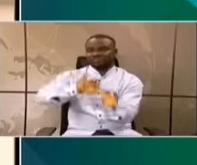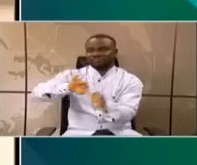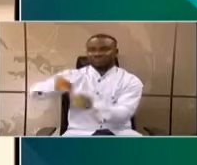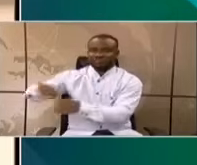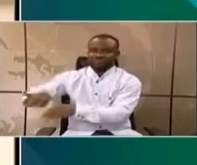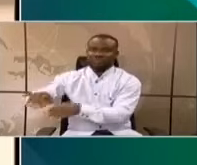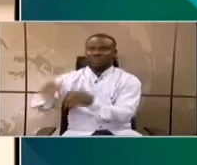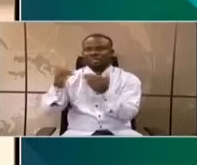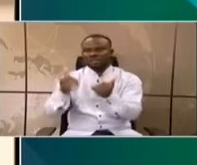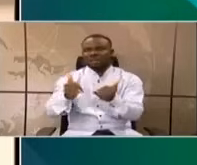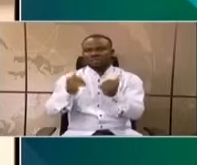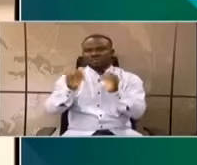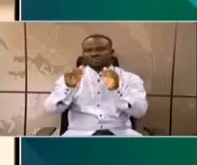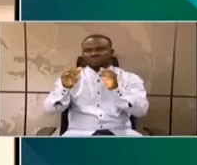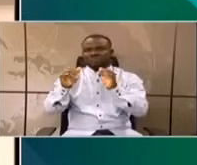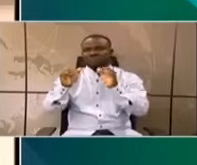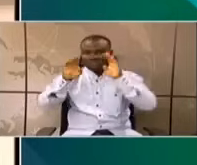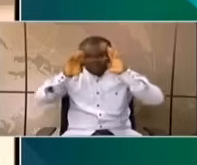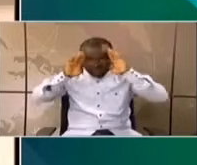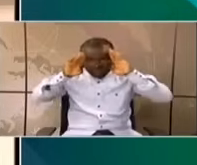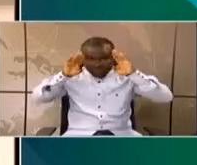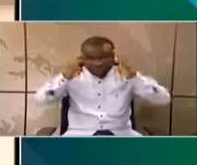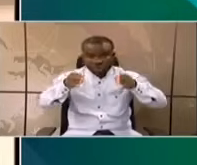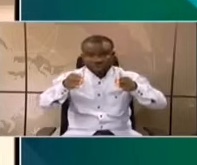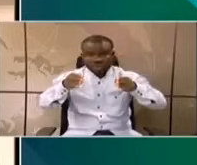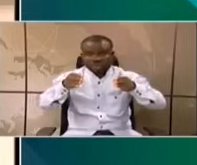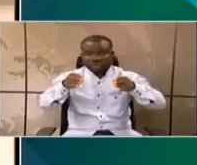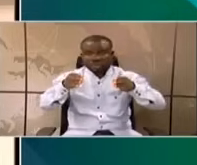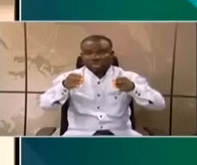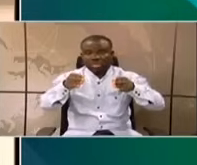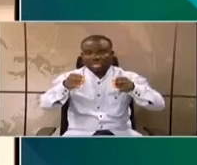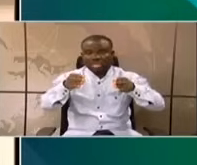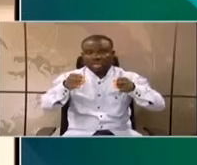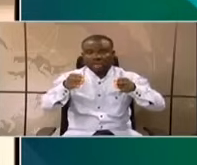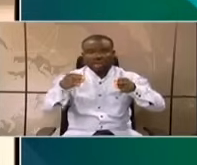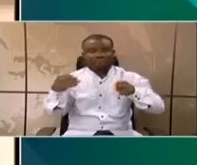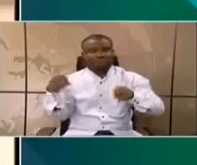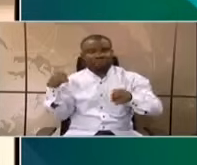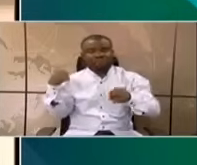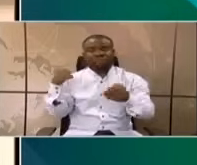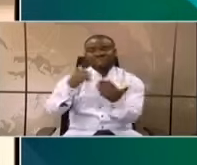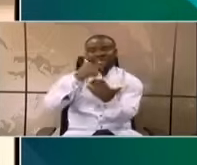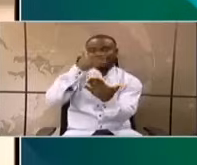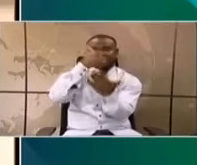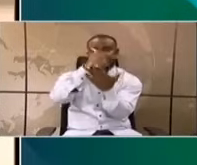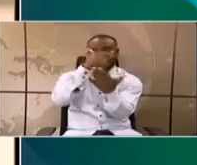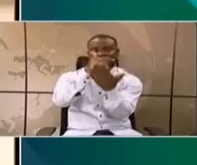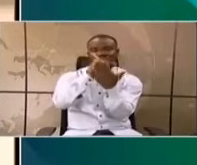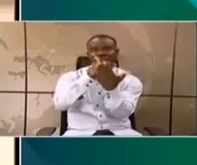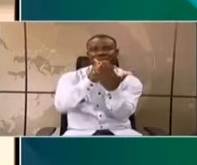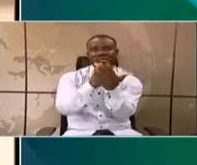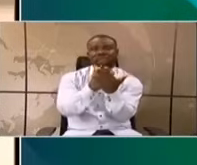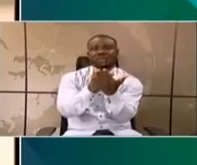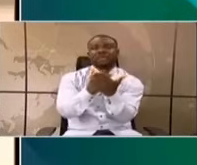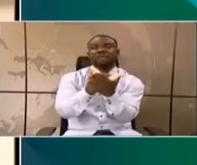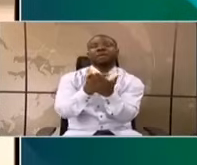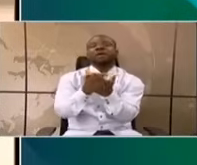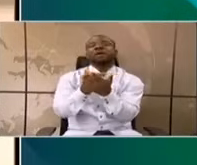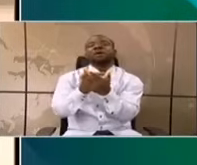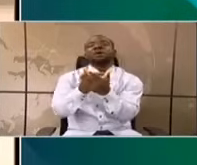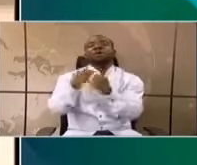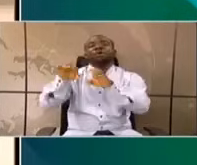Na me movie straight. Producer, my list of Enkrofona companies